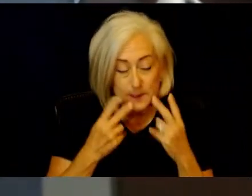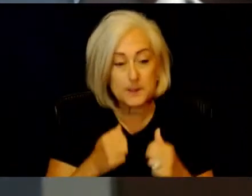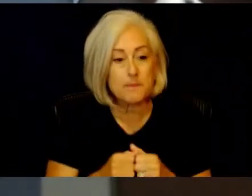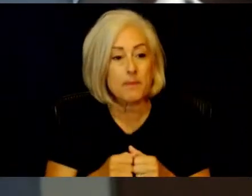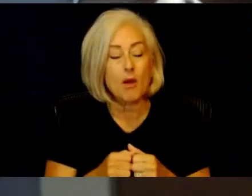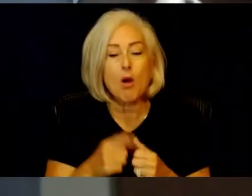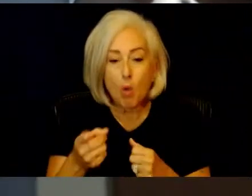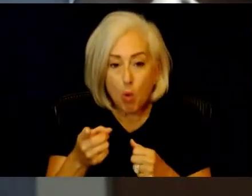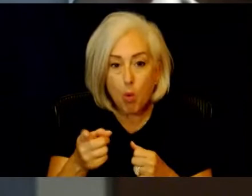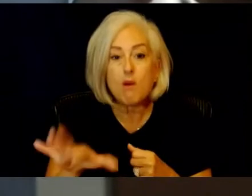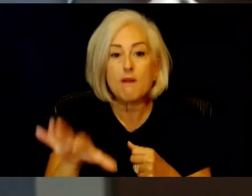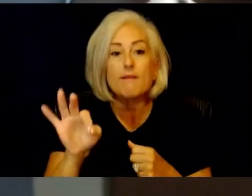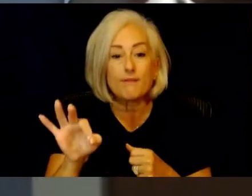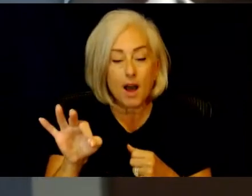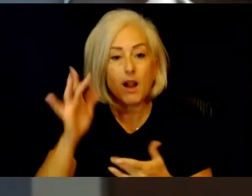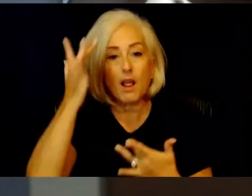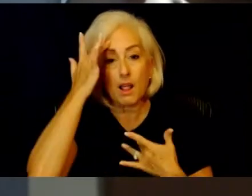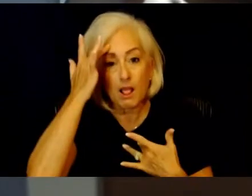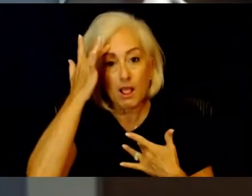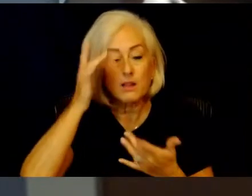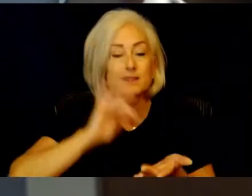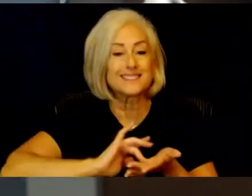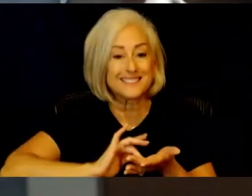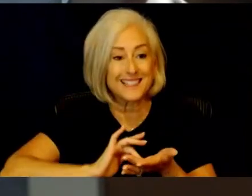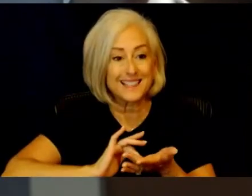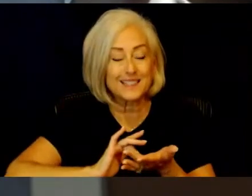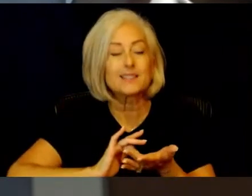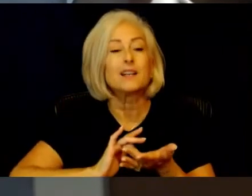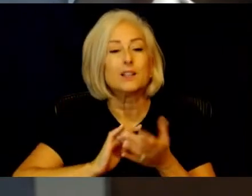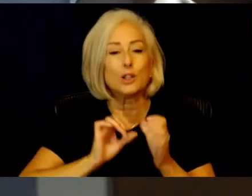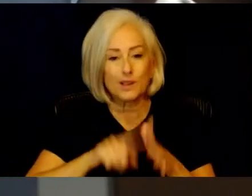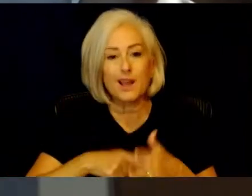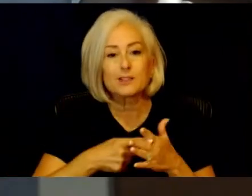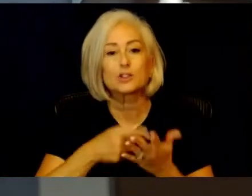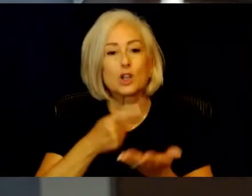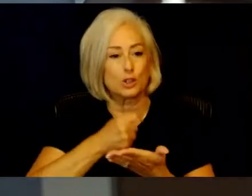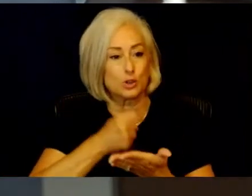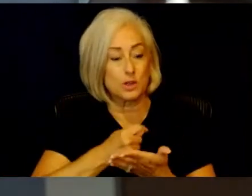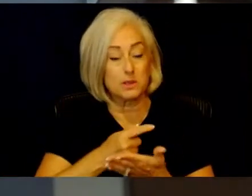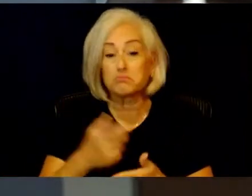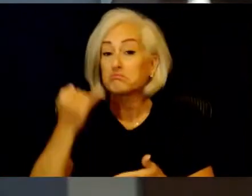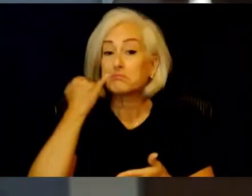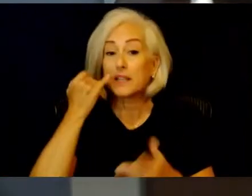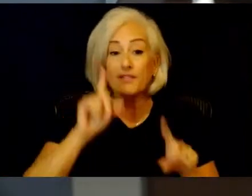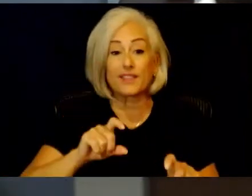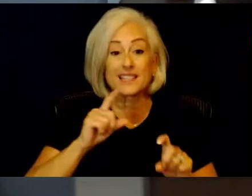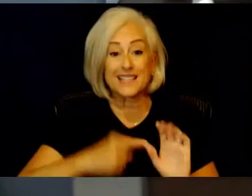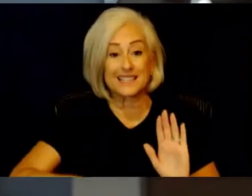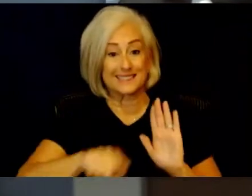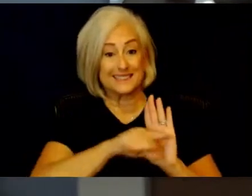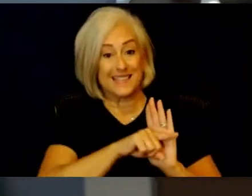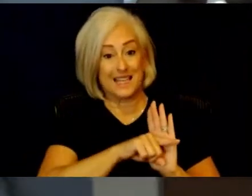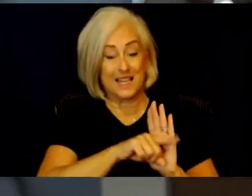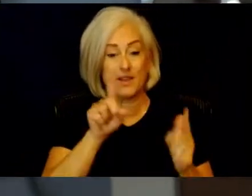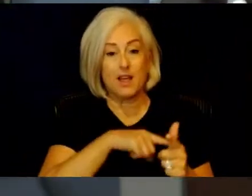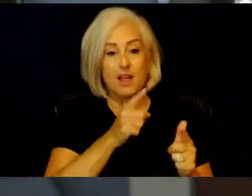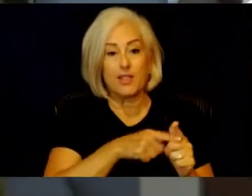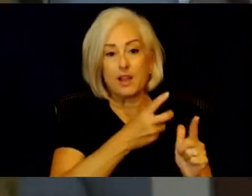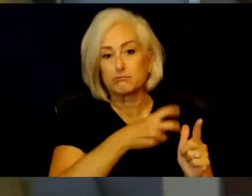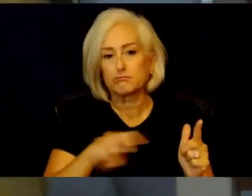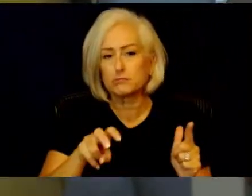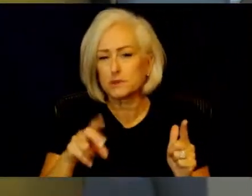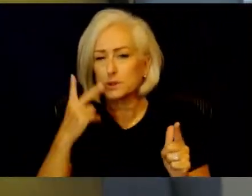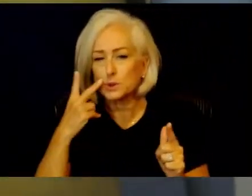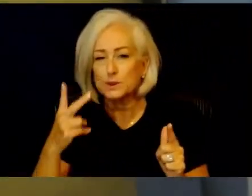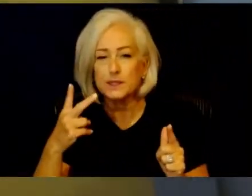disease, then you can move them forward for treatments. And even if this test is negative, then it makes a step towards getting to the polysomnogram. All right, tell